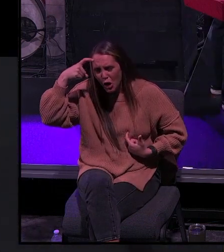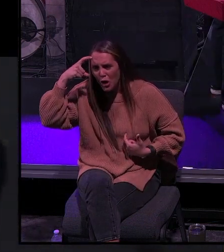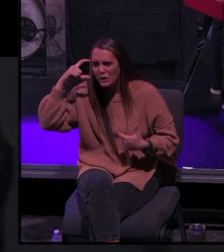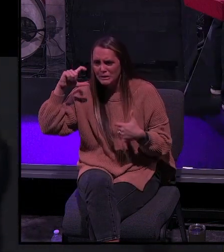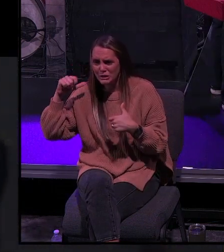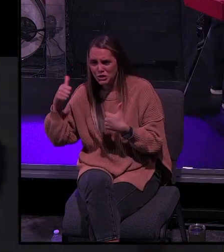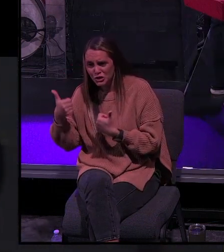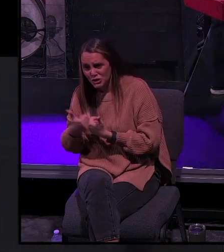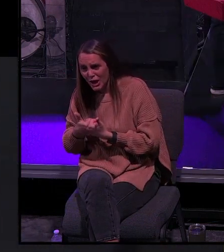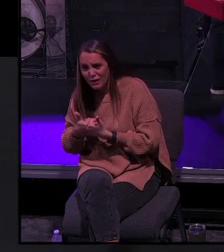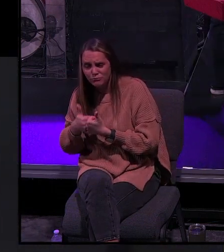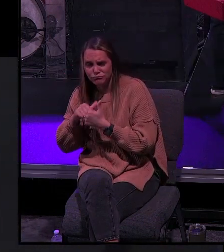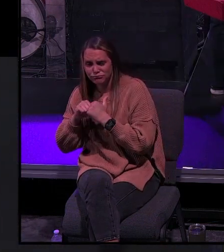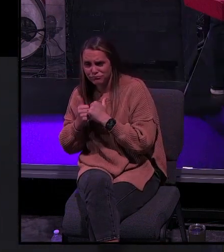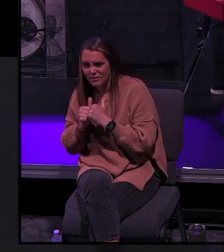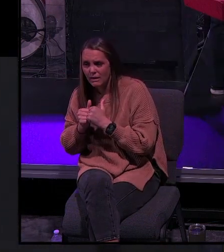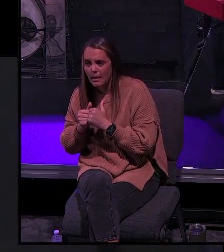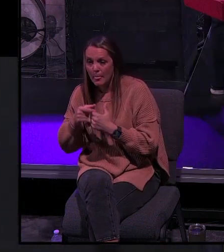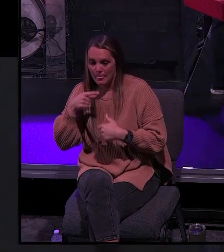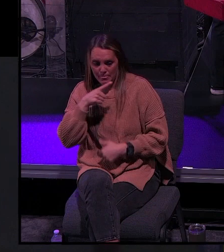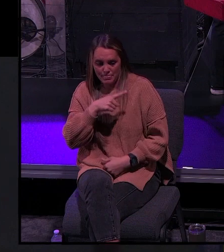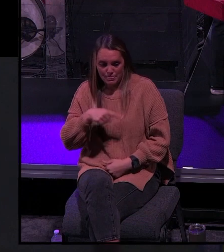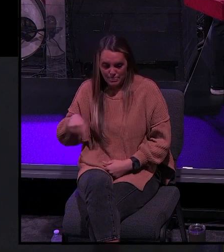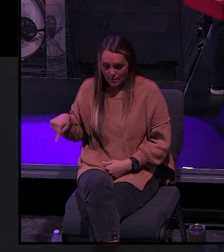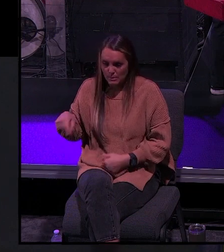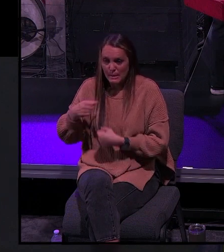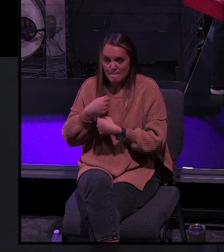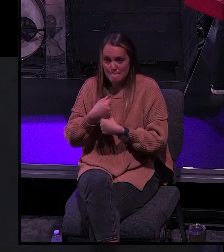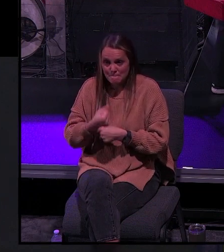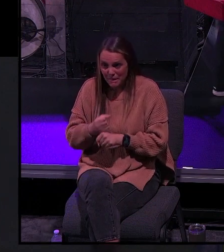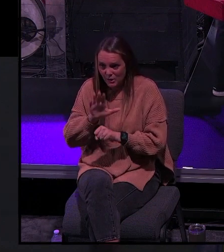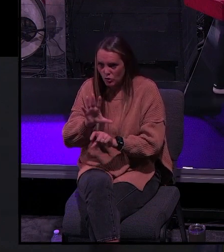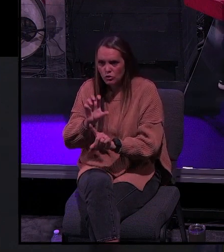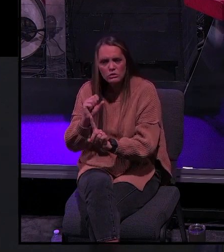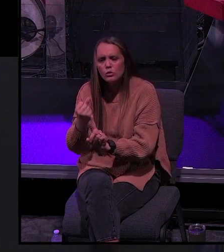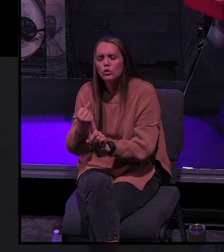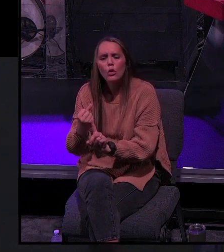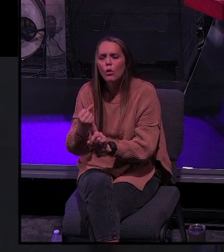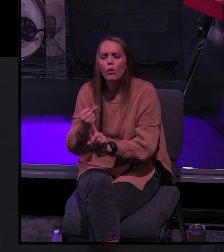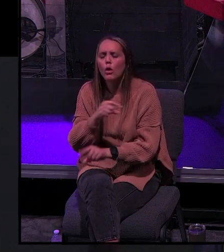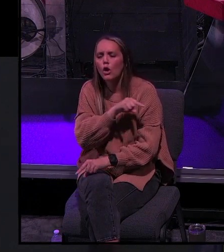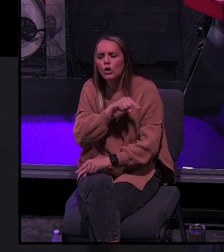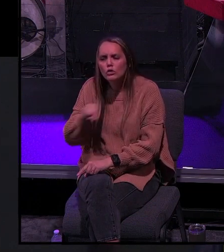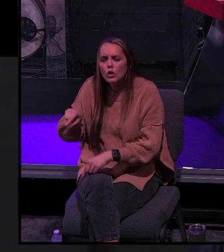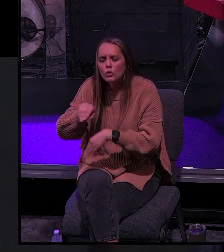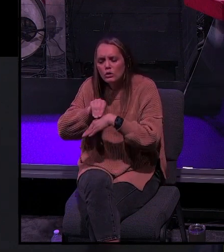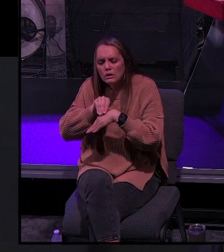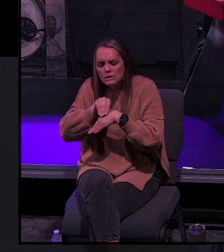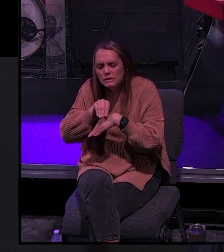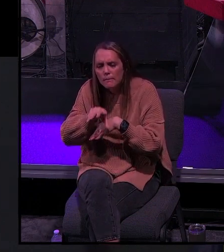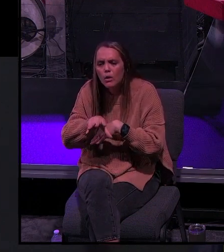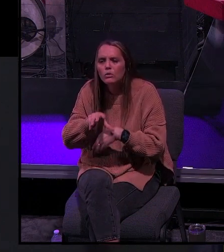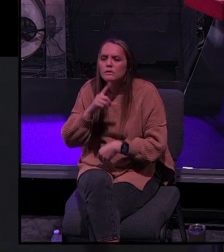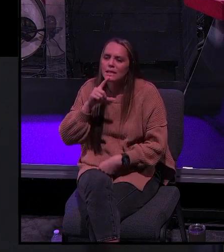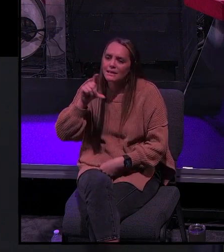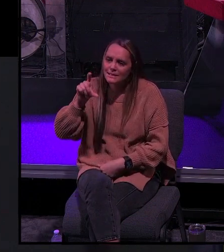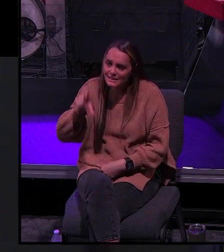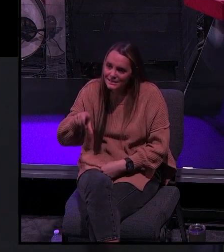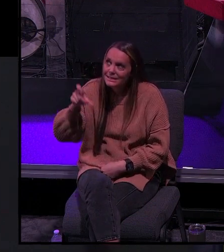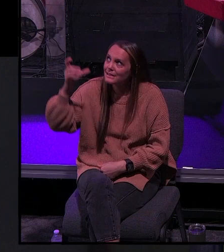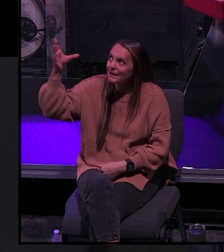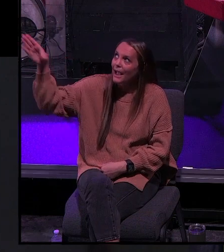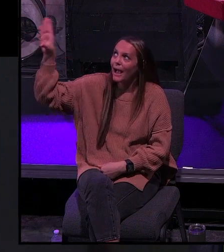didn't create your situation. They are exposing the very places where you need God to lead